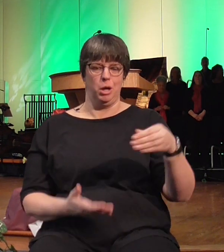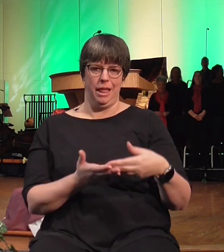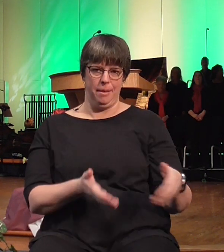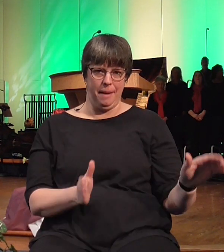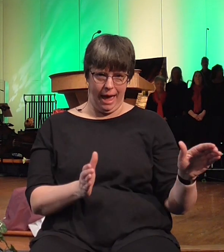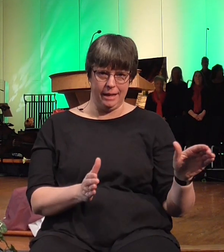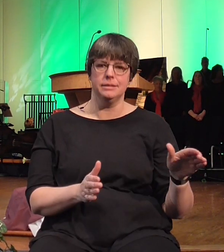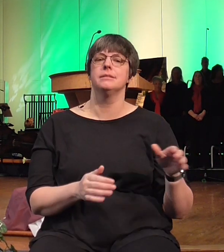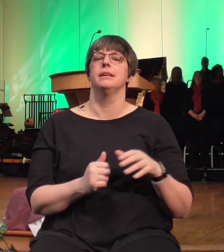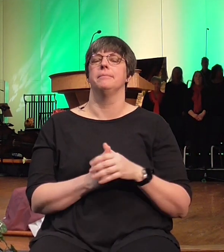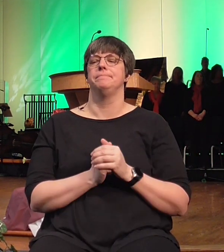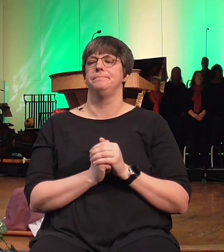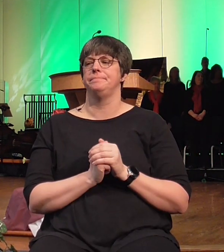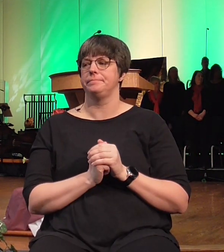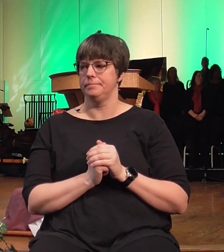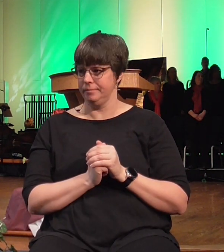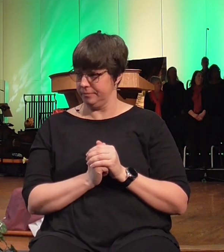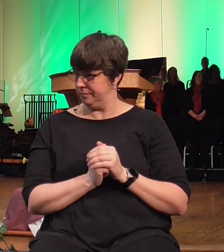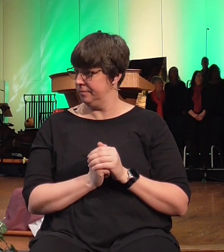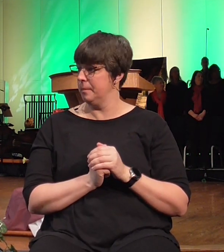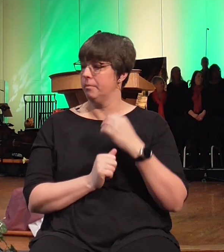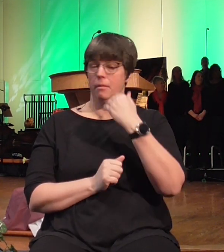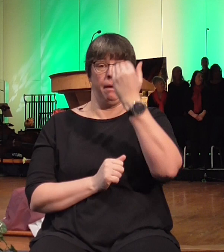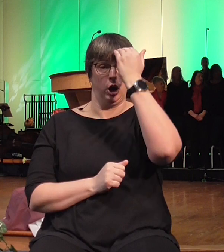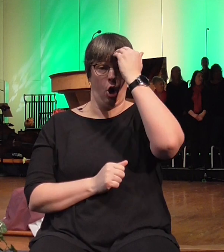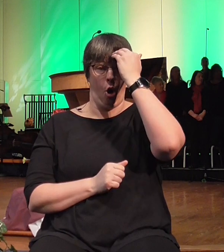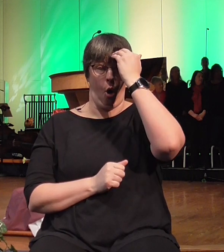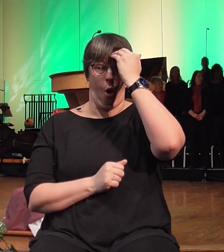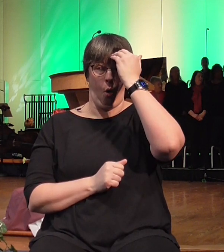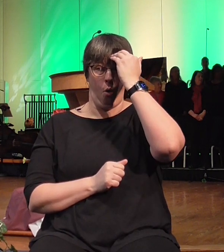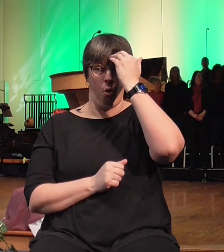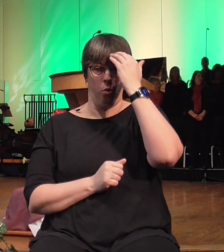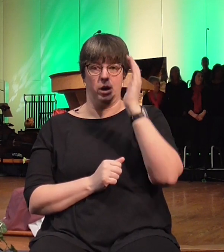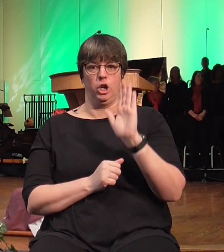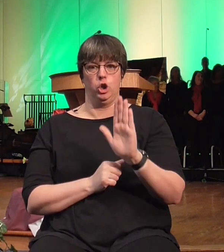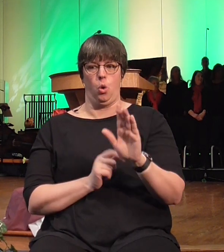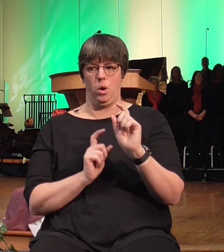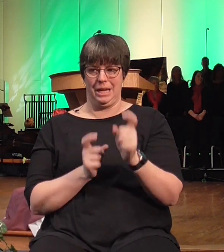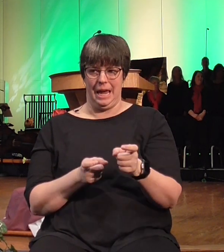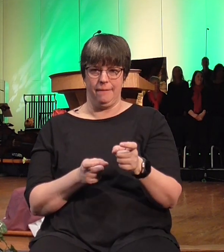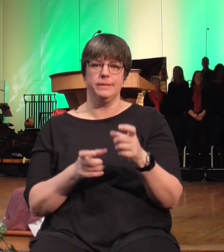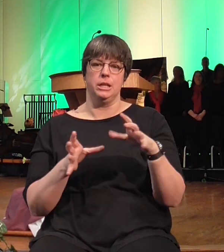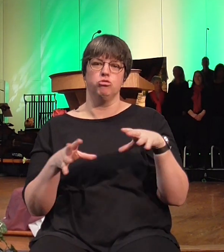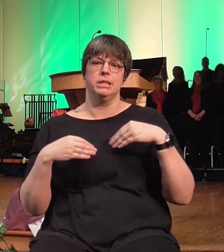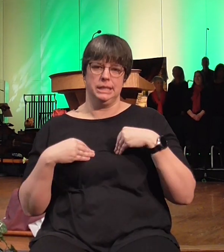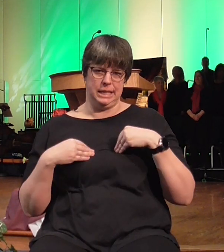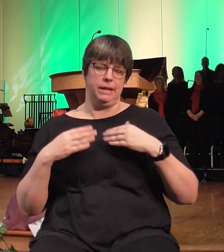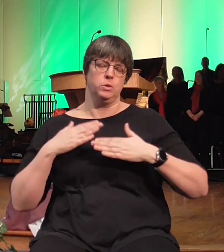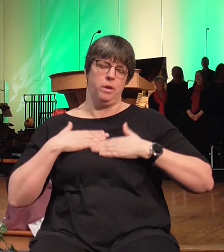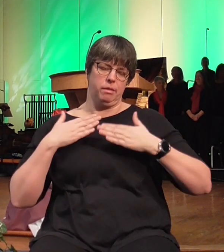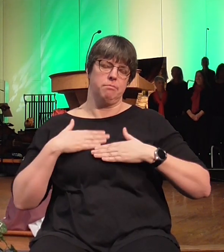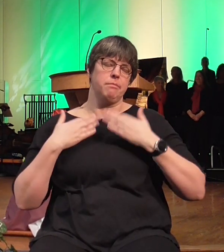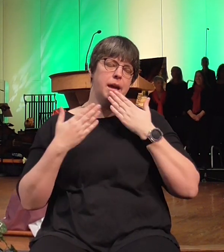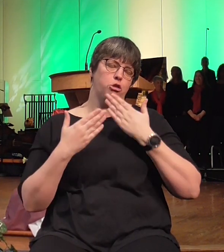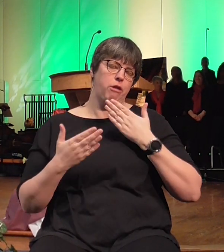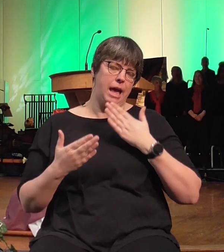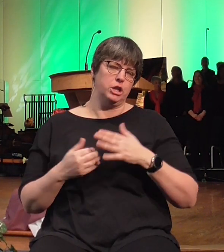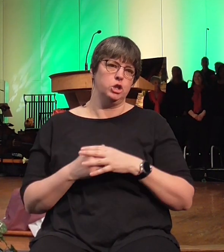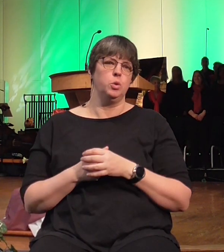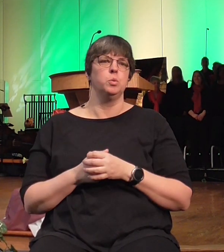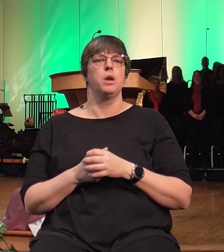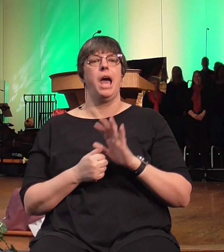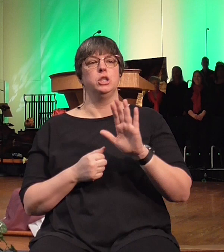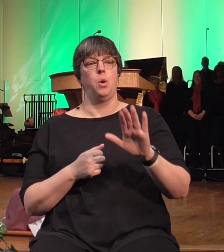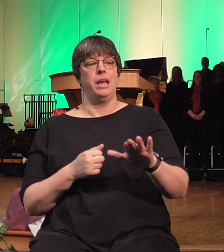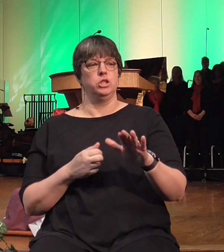basket. They're coming around. And just know that your gift is received with great joy and gratitude. So as you hold